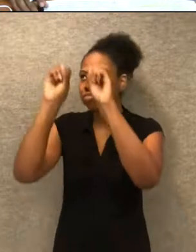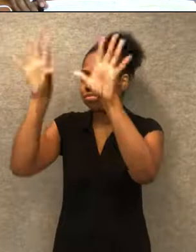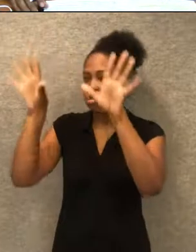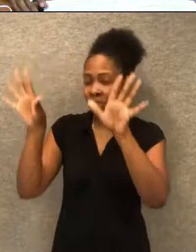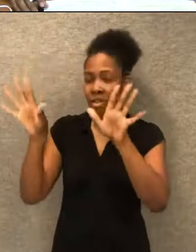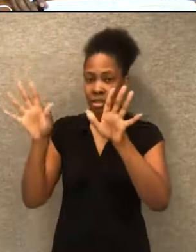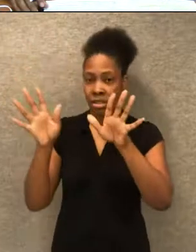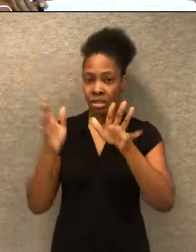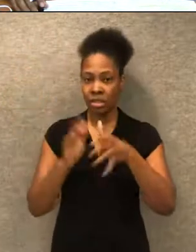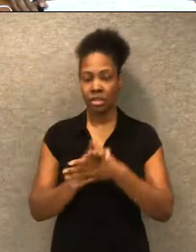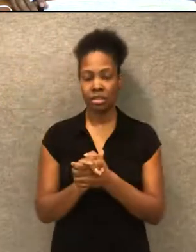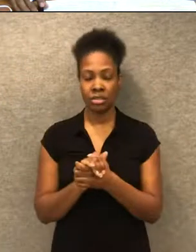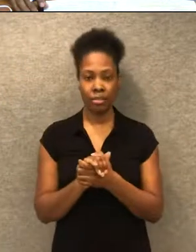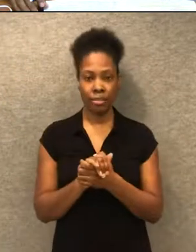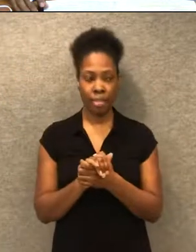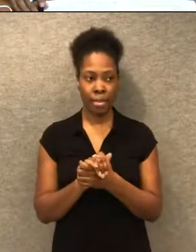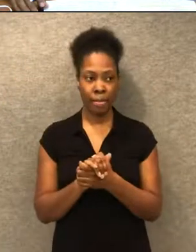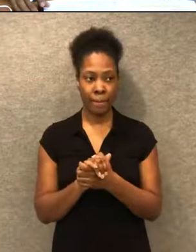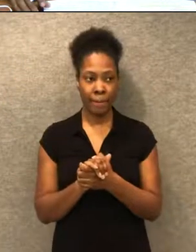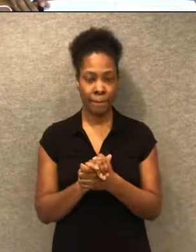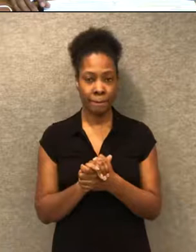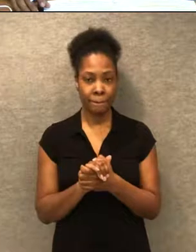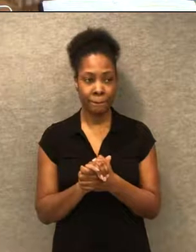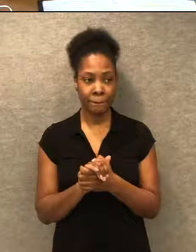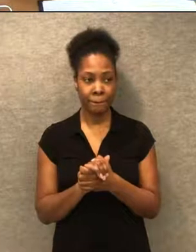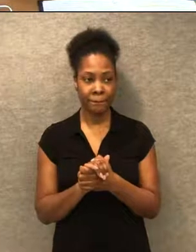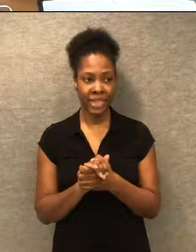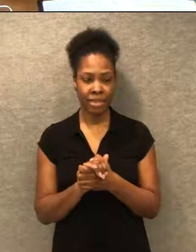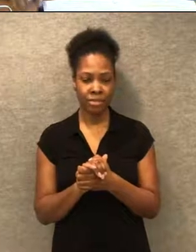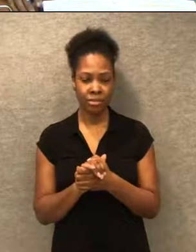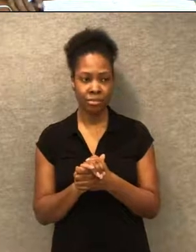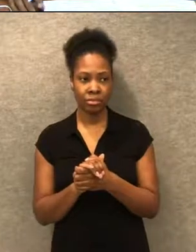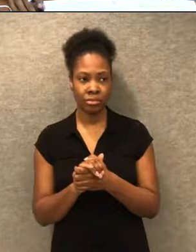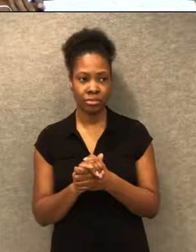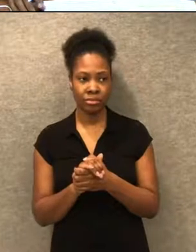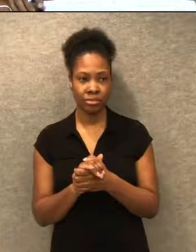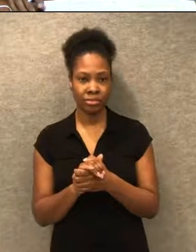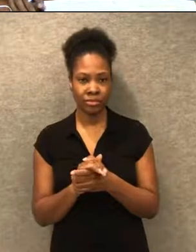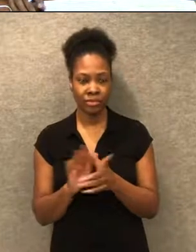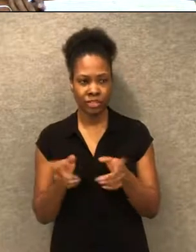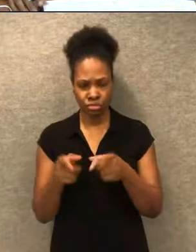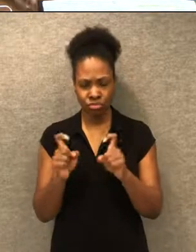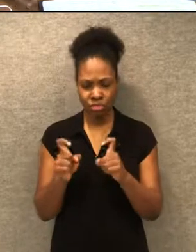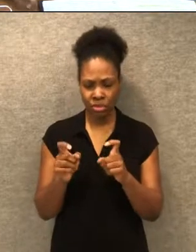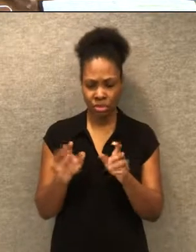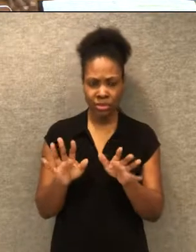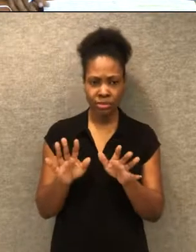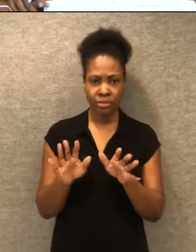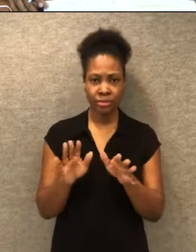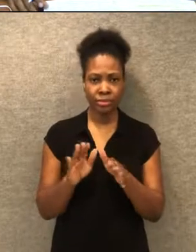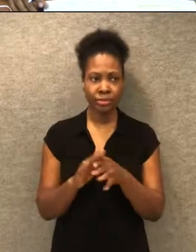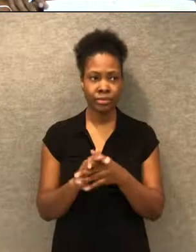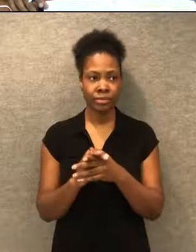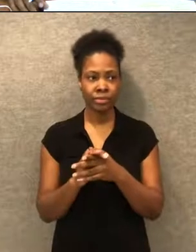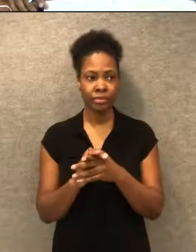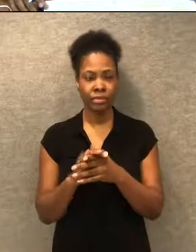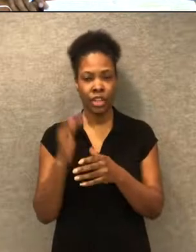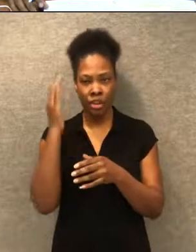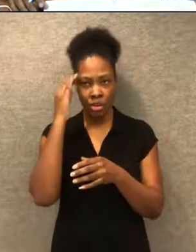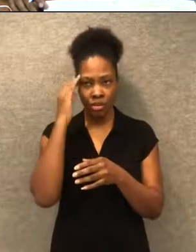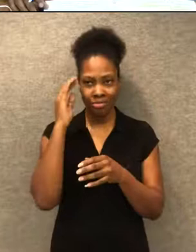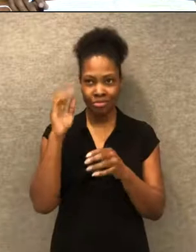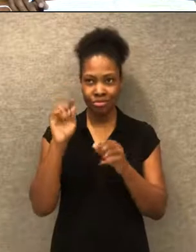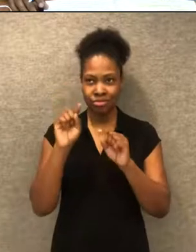And we got another fireworks question that popped up. Right. So very quickly, and bear with us, Dr. Thomas, we've been having. So, you know, the